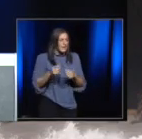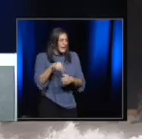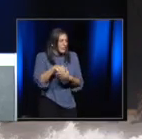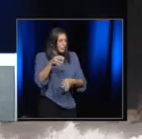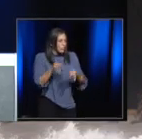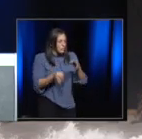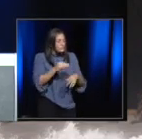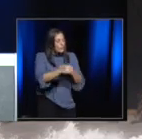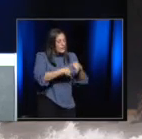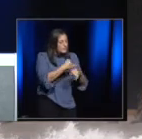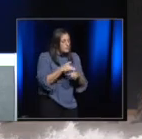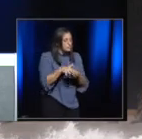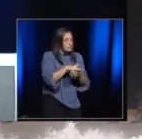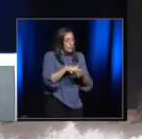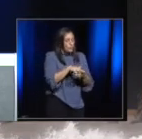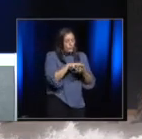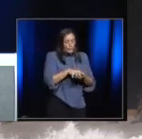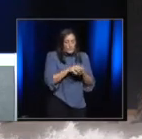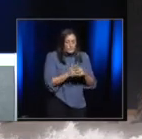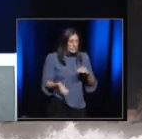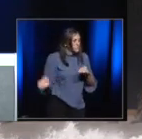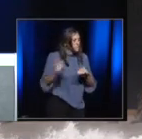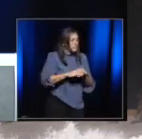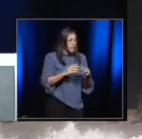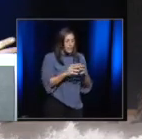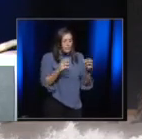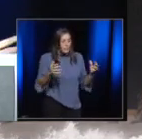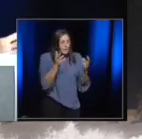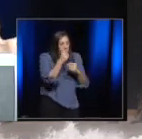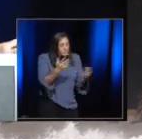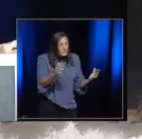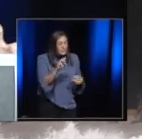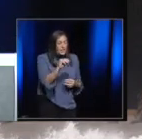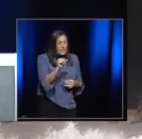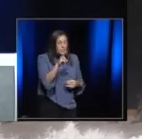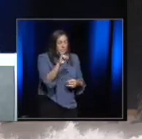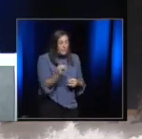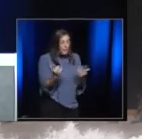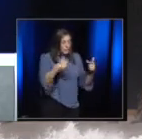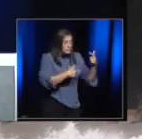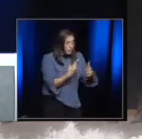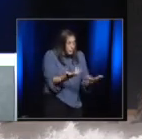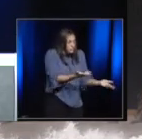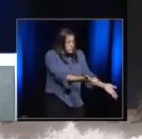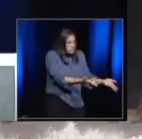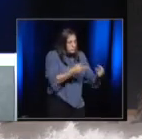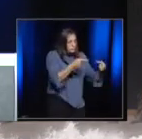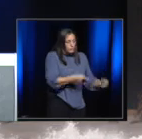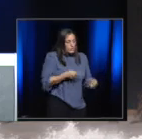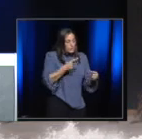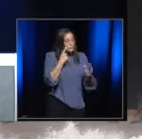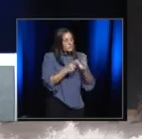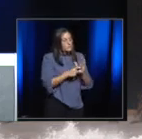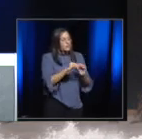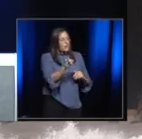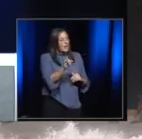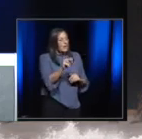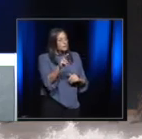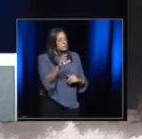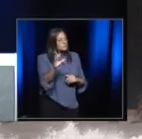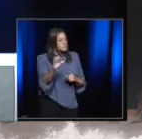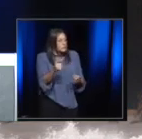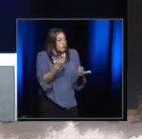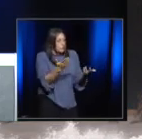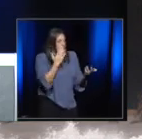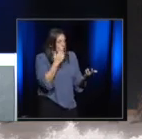International and local pressure had increased substantially. Newsflash, the Māui dolphin was in trouble, recognised by the IUCN as critically endangered,